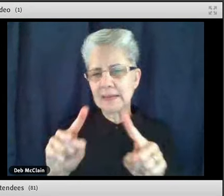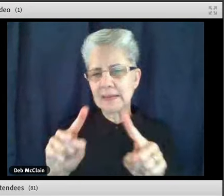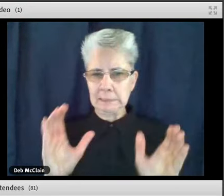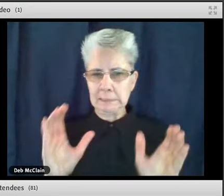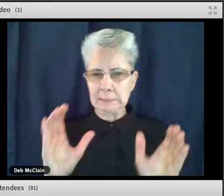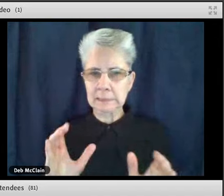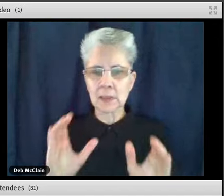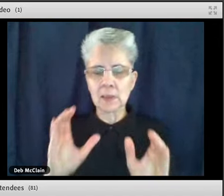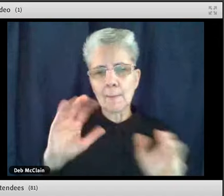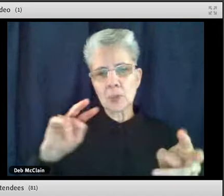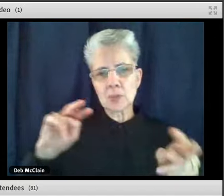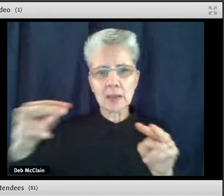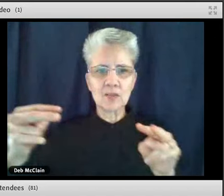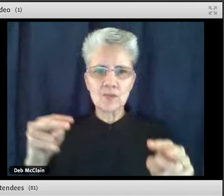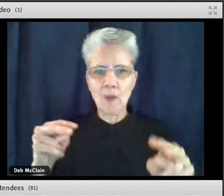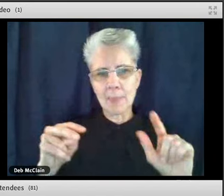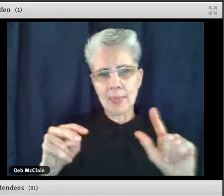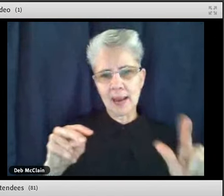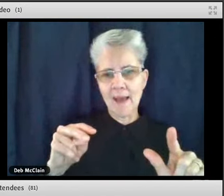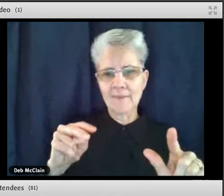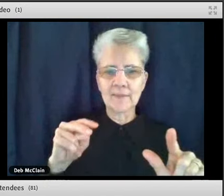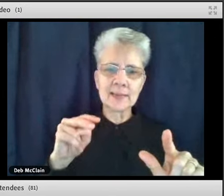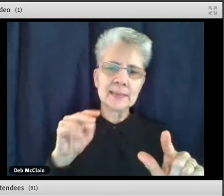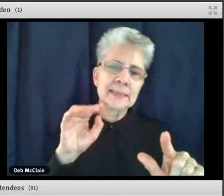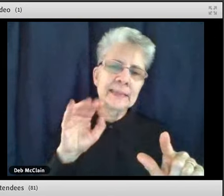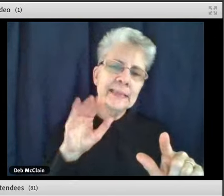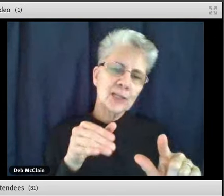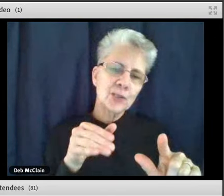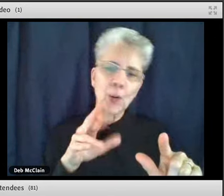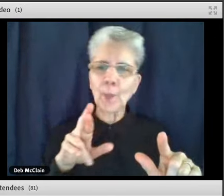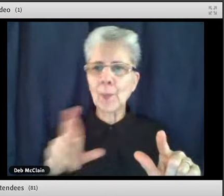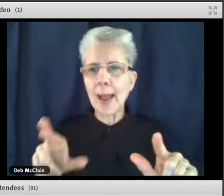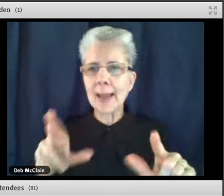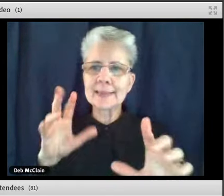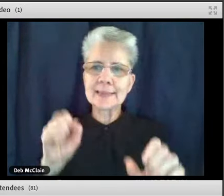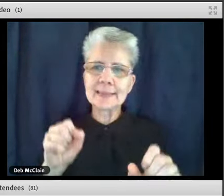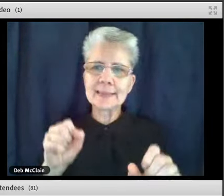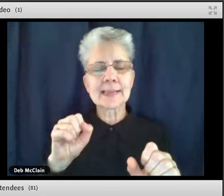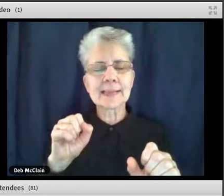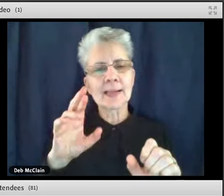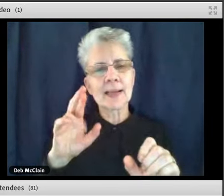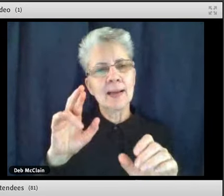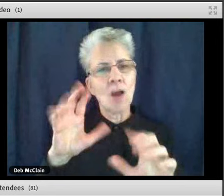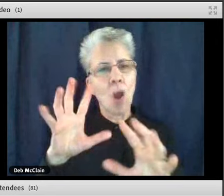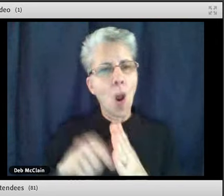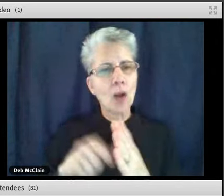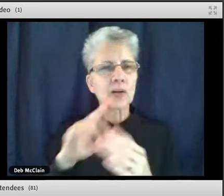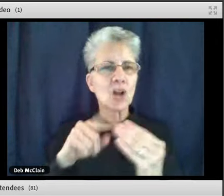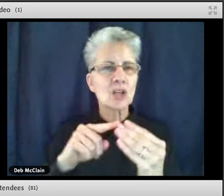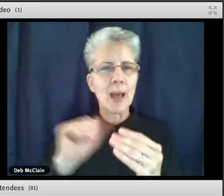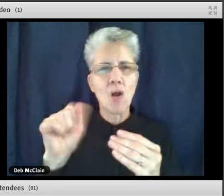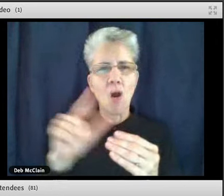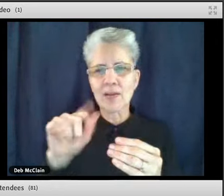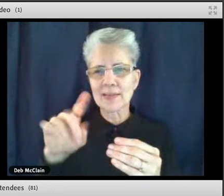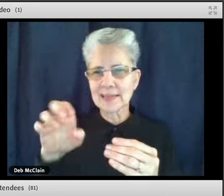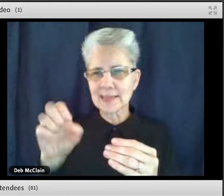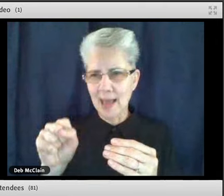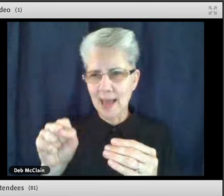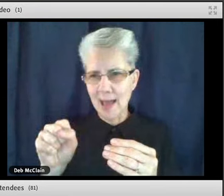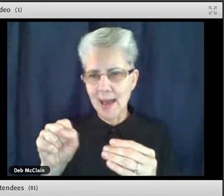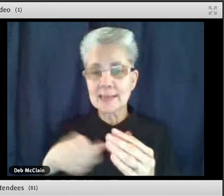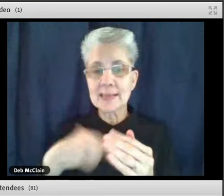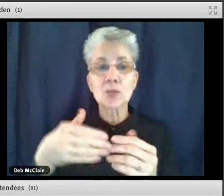can download, so you could just post one of these like every day if you wanted to. And can you guys still hear me?